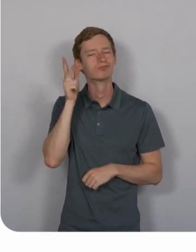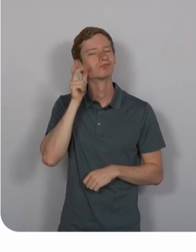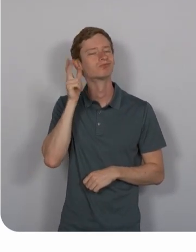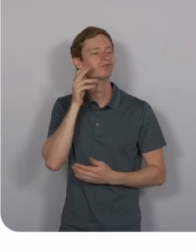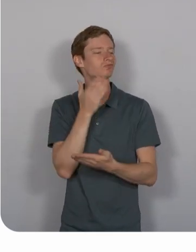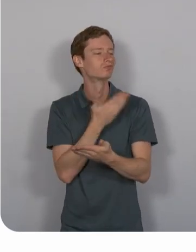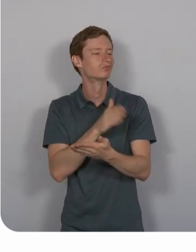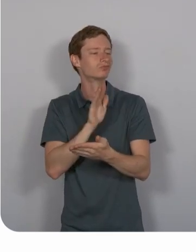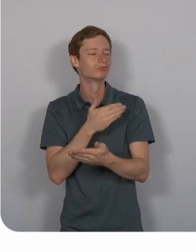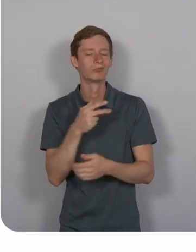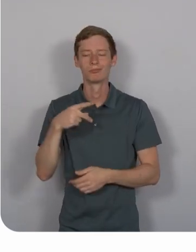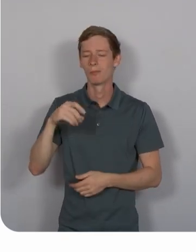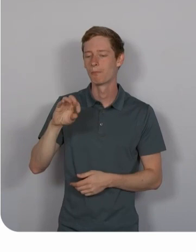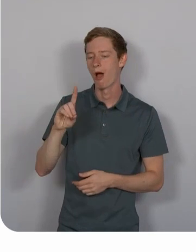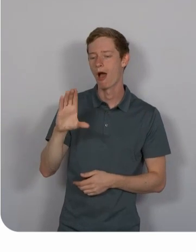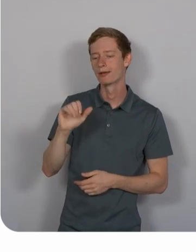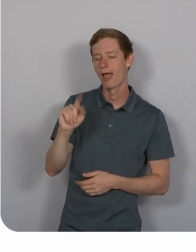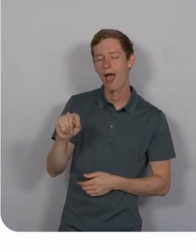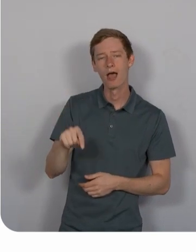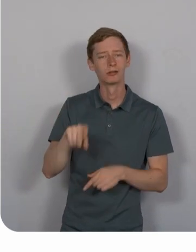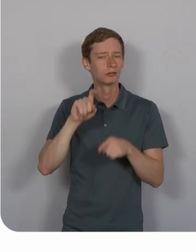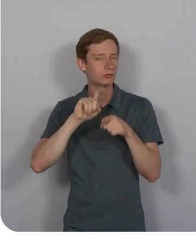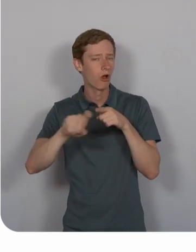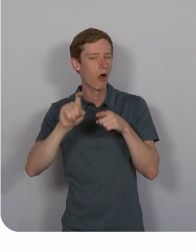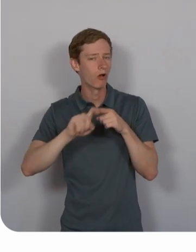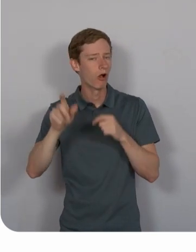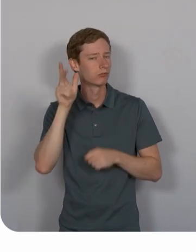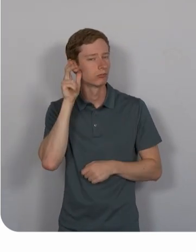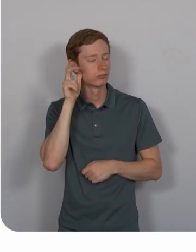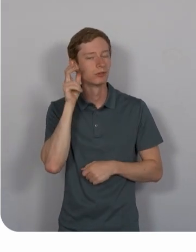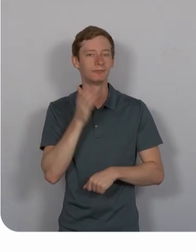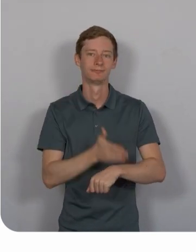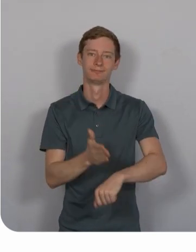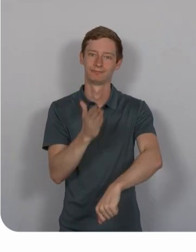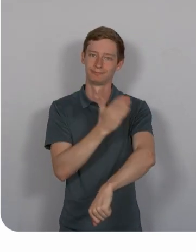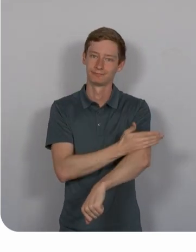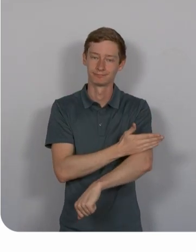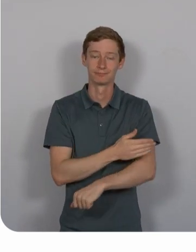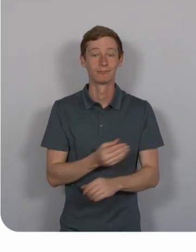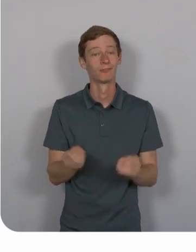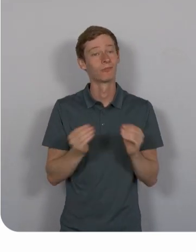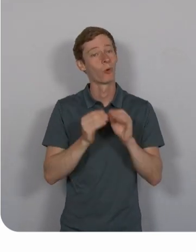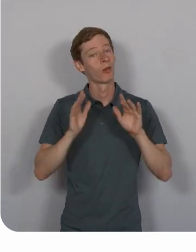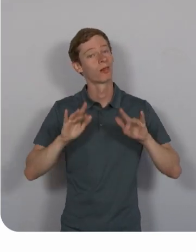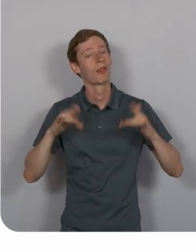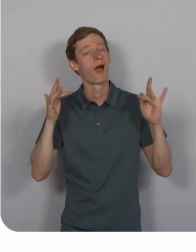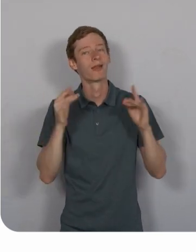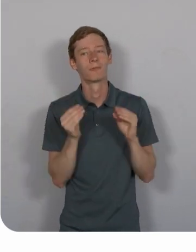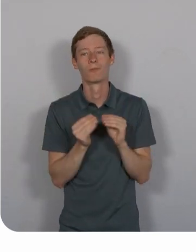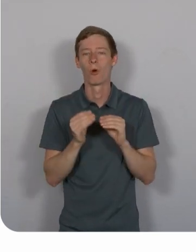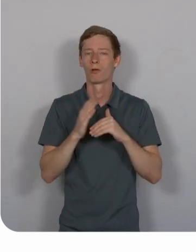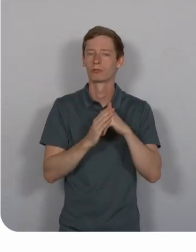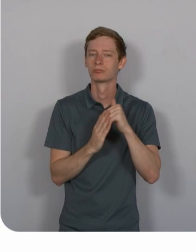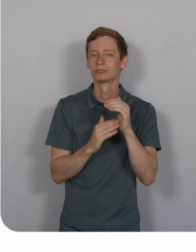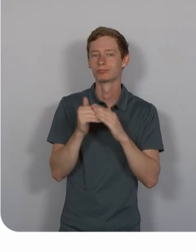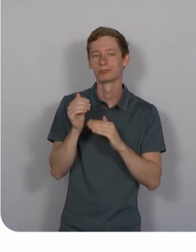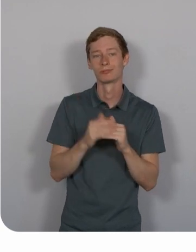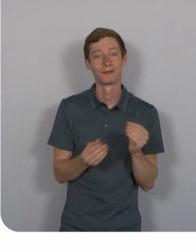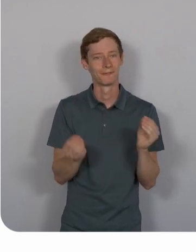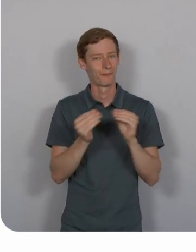or taking calls, that's a lot better. They're lighter, they're more comfortable, and there are a lot more styles